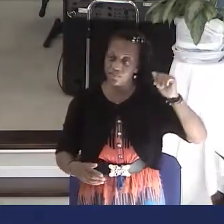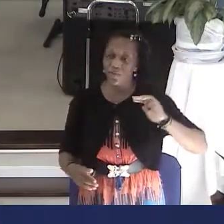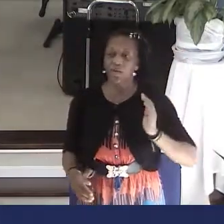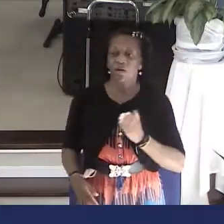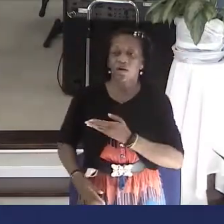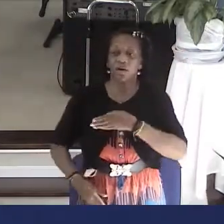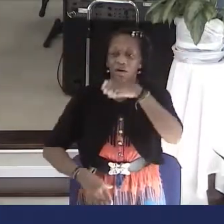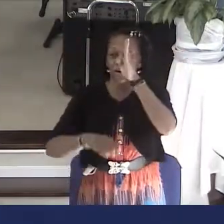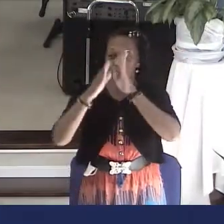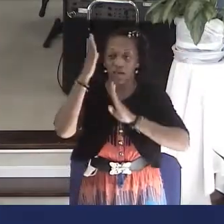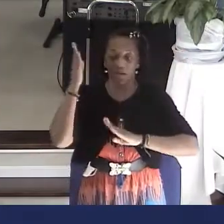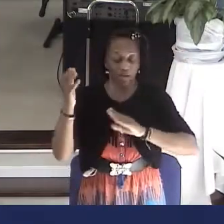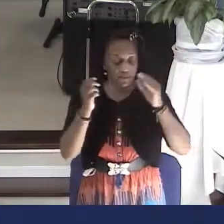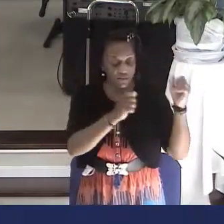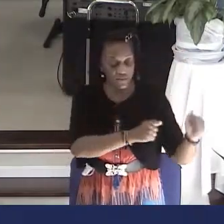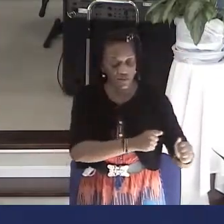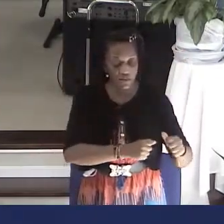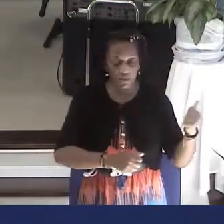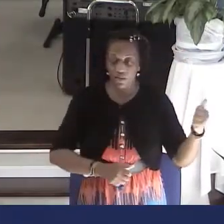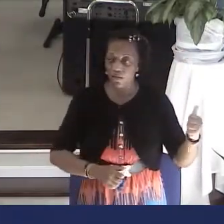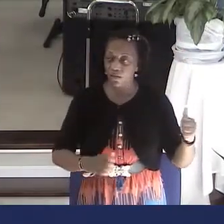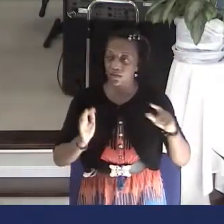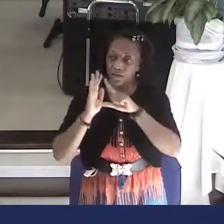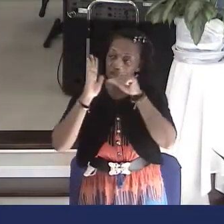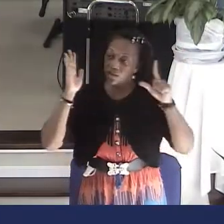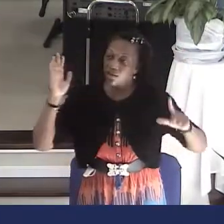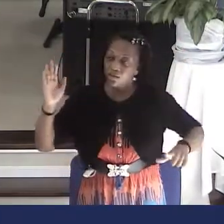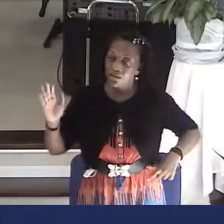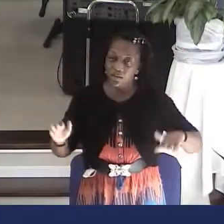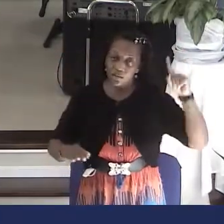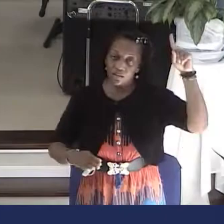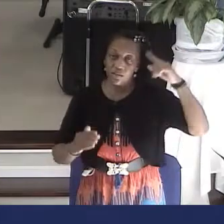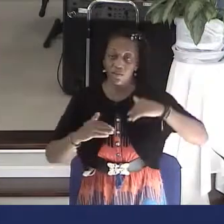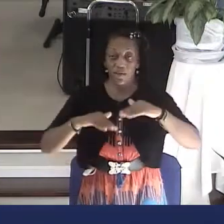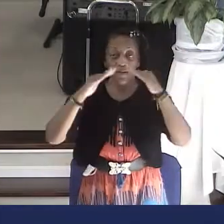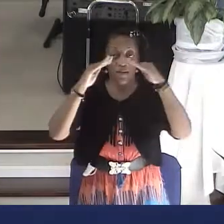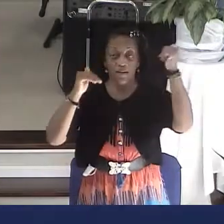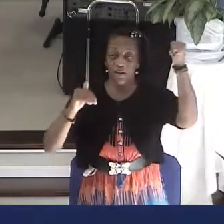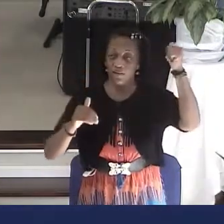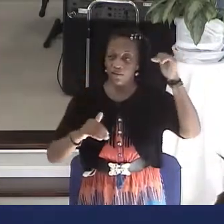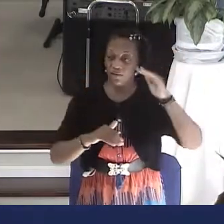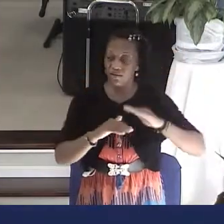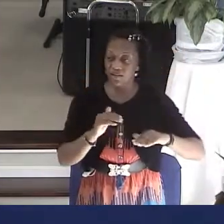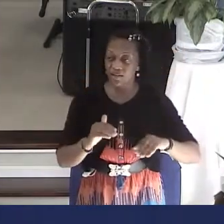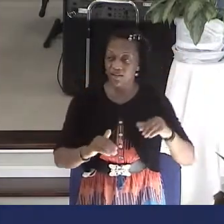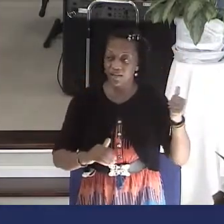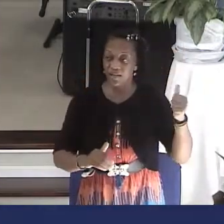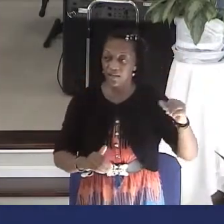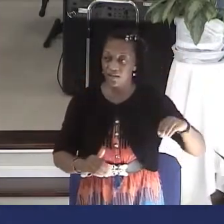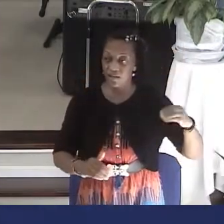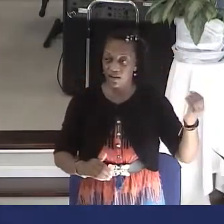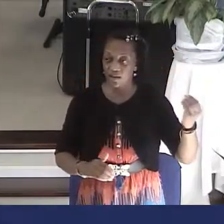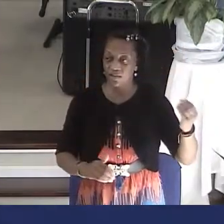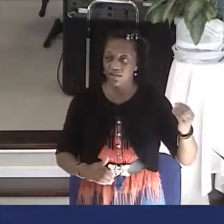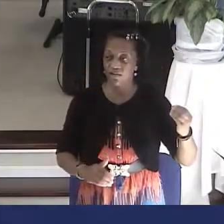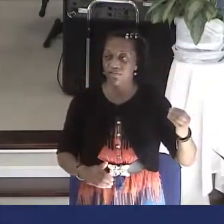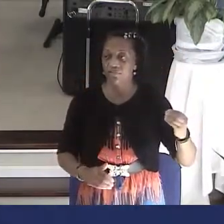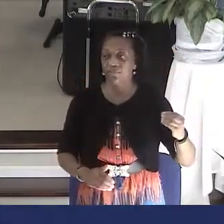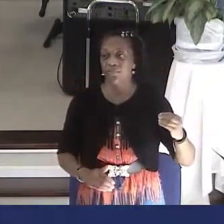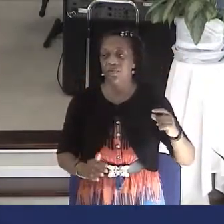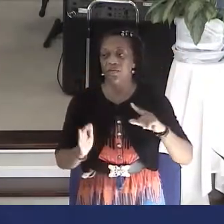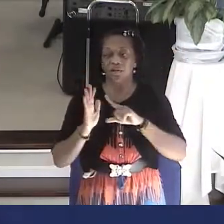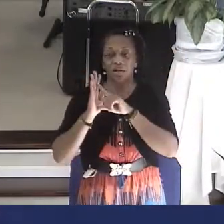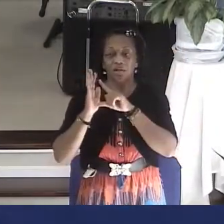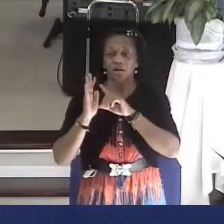are higher. Lord, you are higher than any. Our God is healer. Jireh. Our God